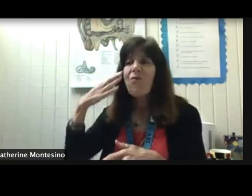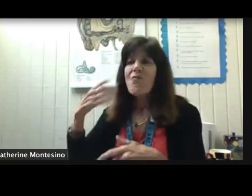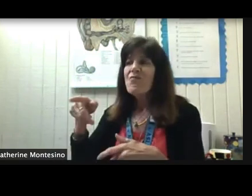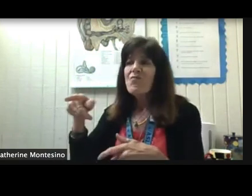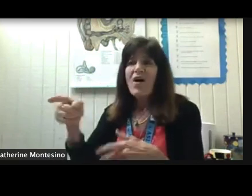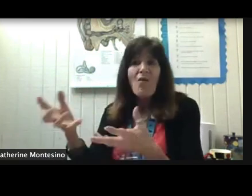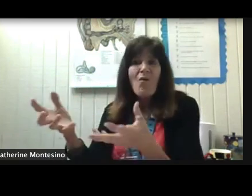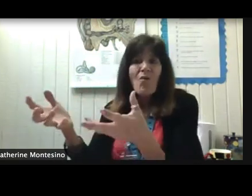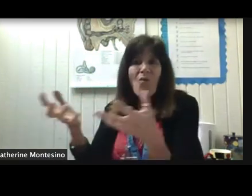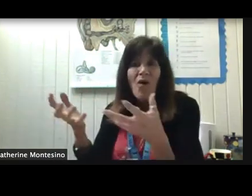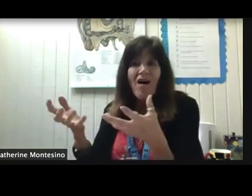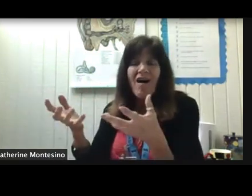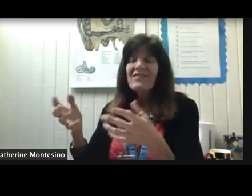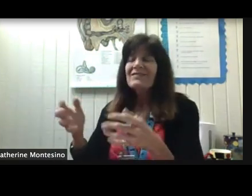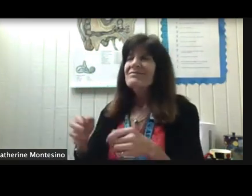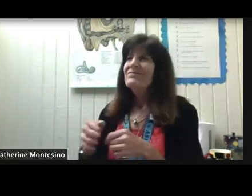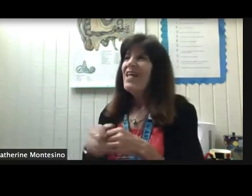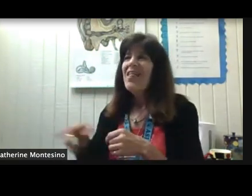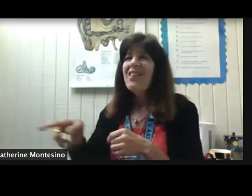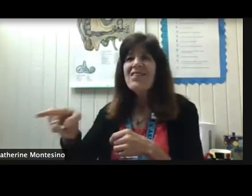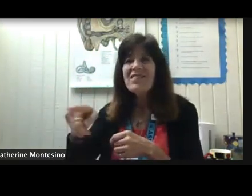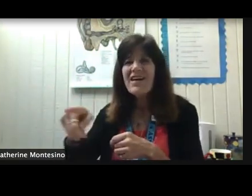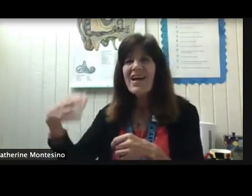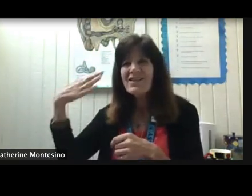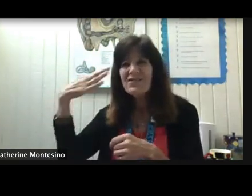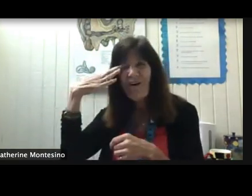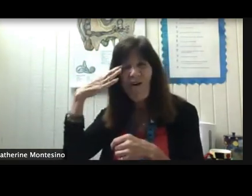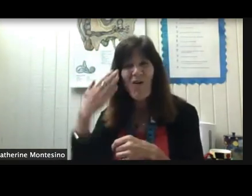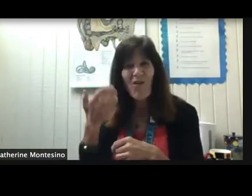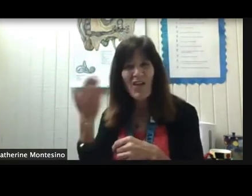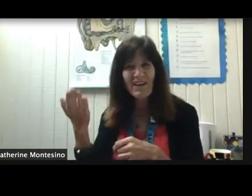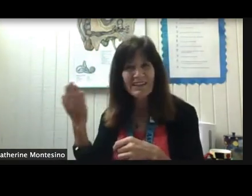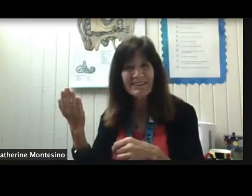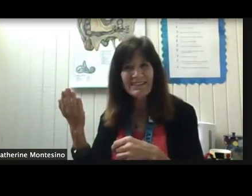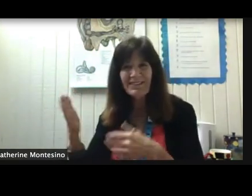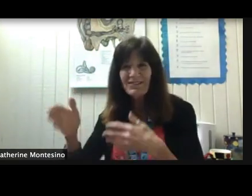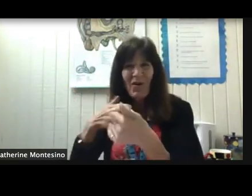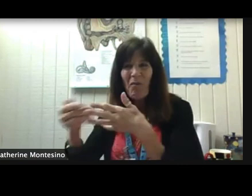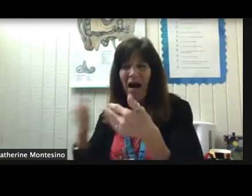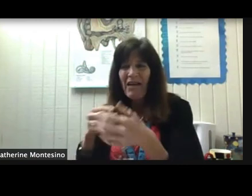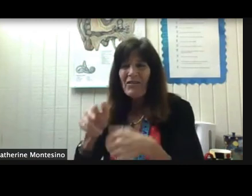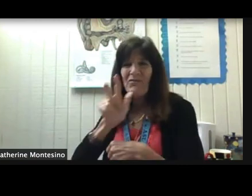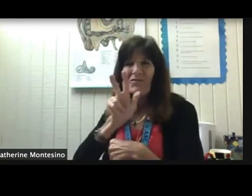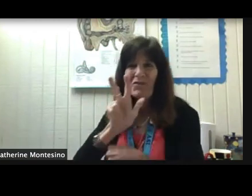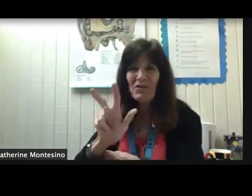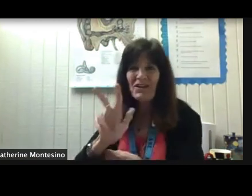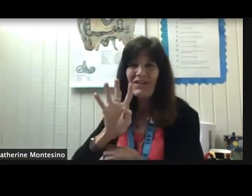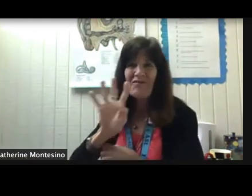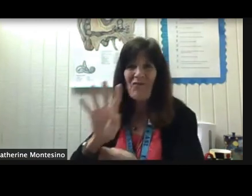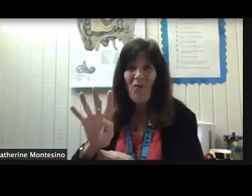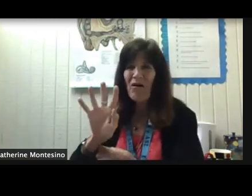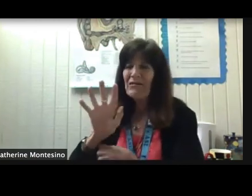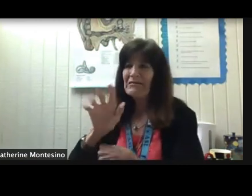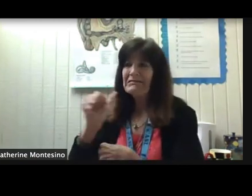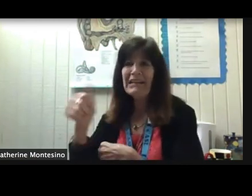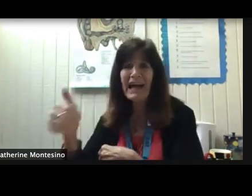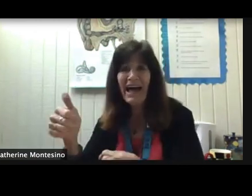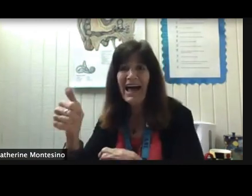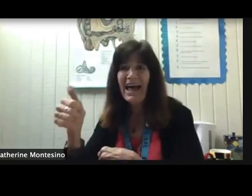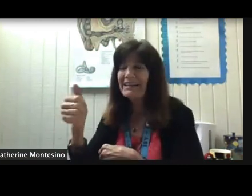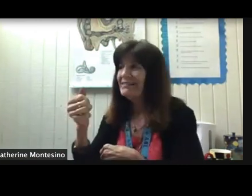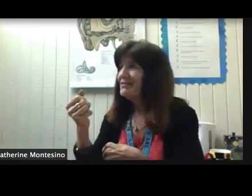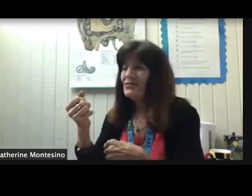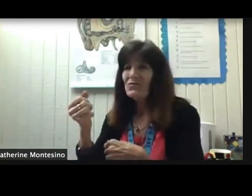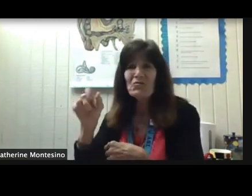They know what they want. They know things. Whether they're three or